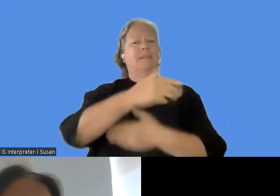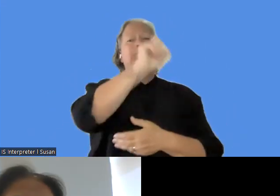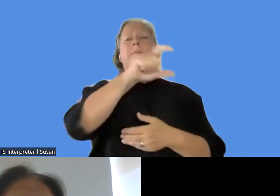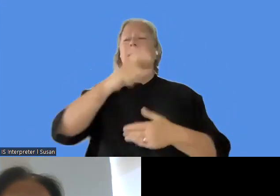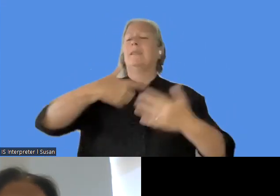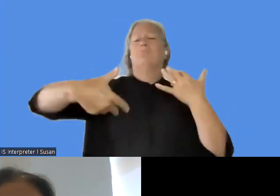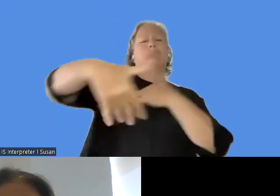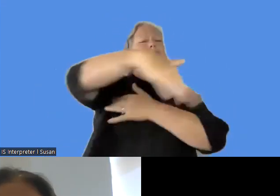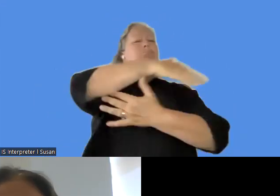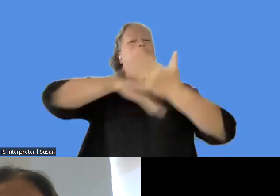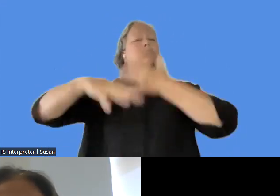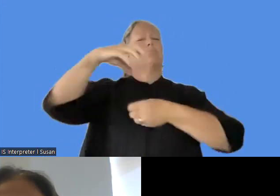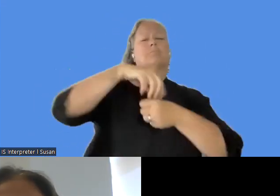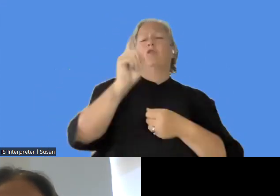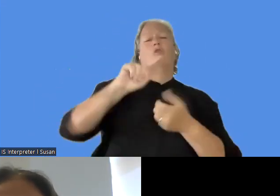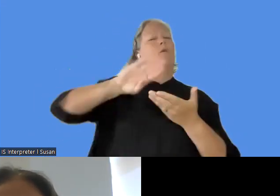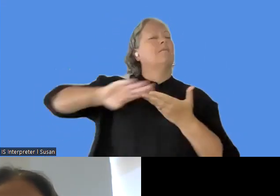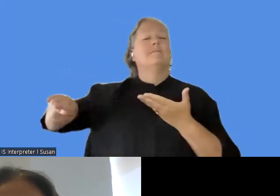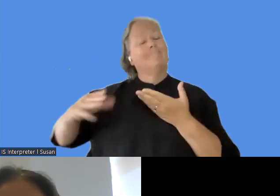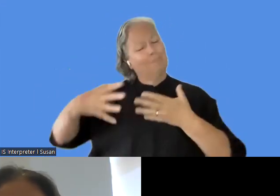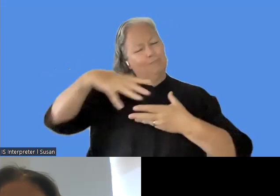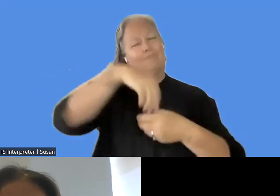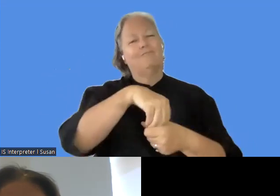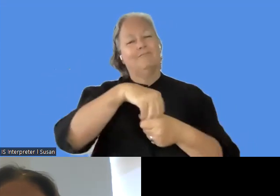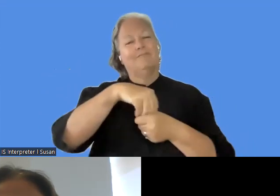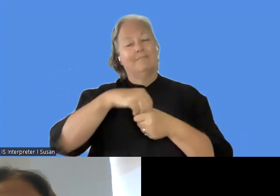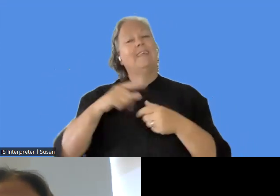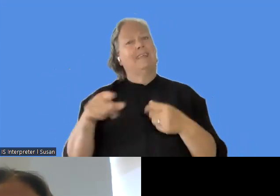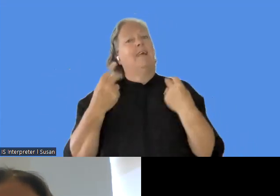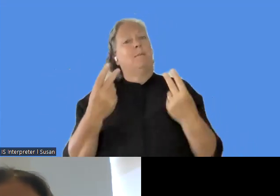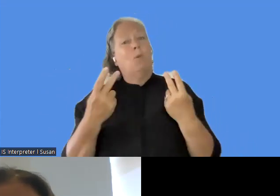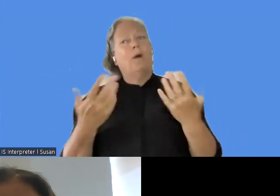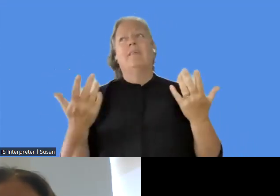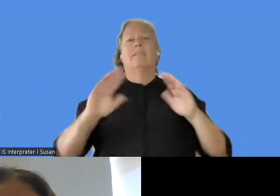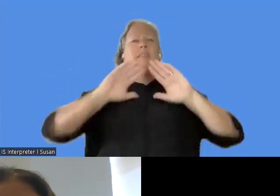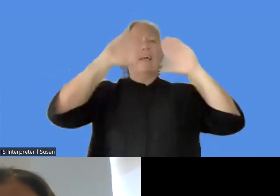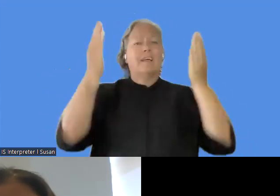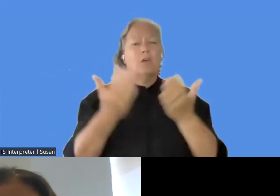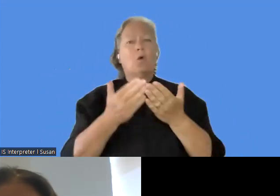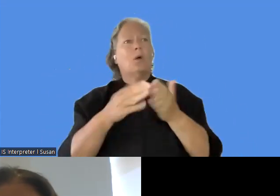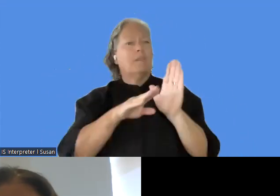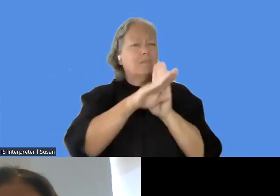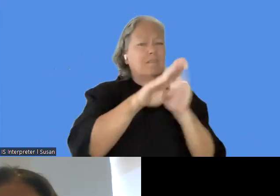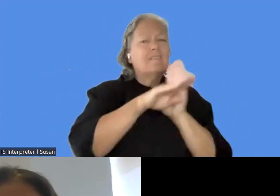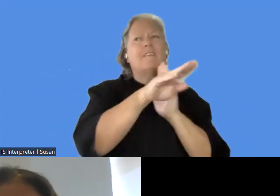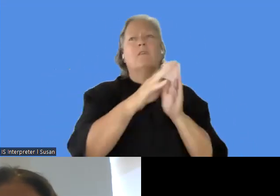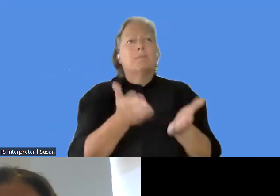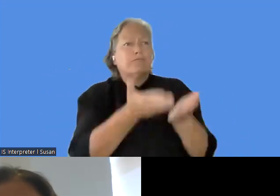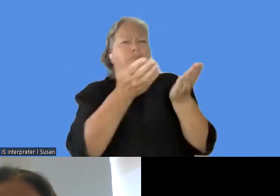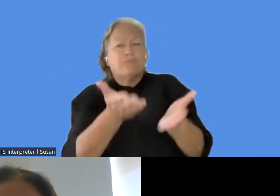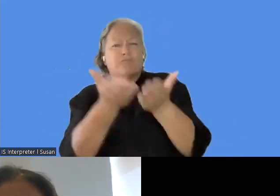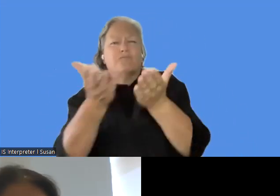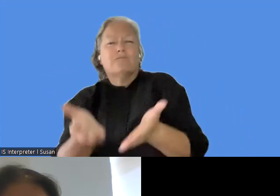It specifically references the importance of international development in addressing the rights of persons with